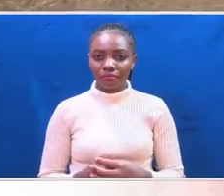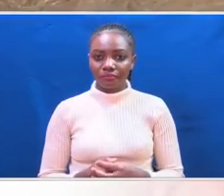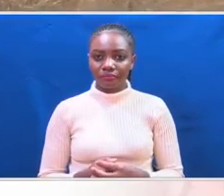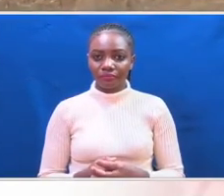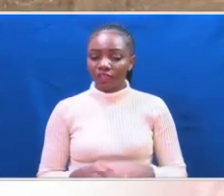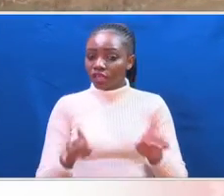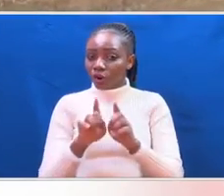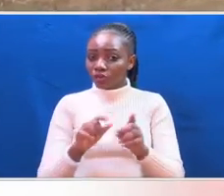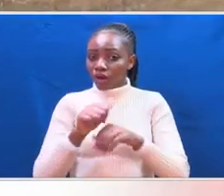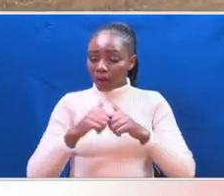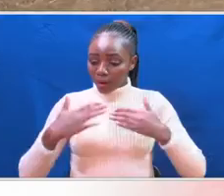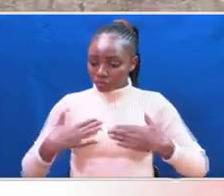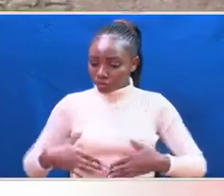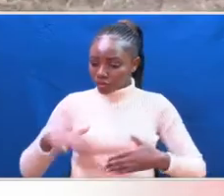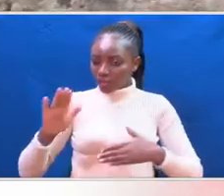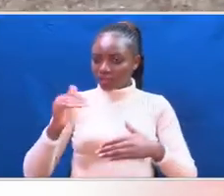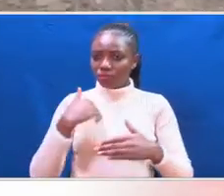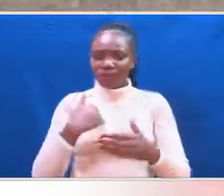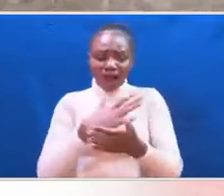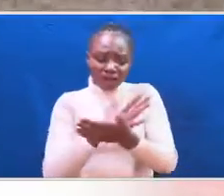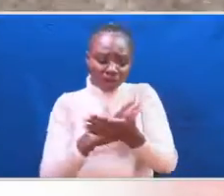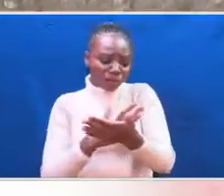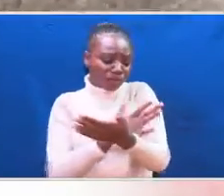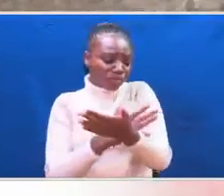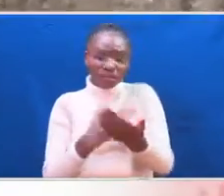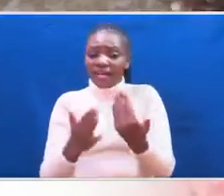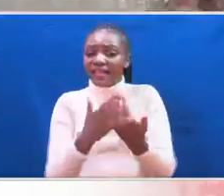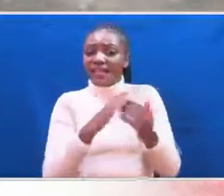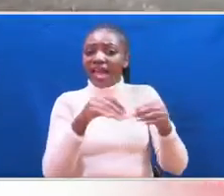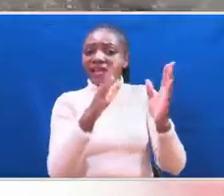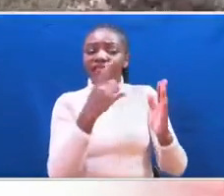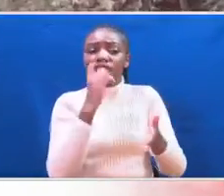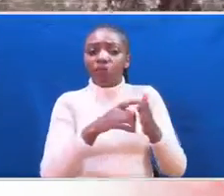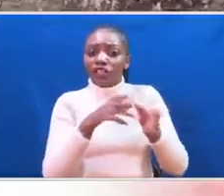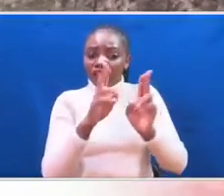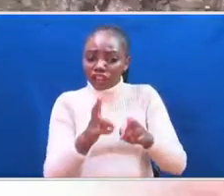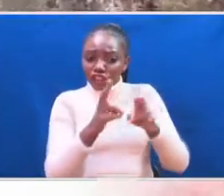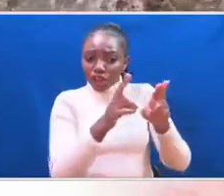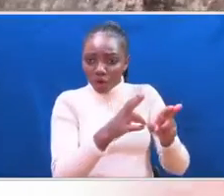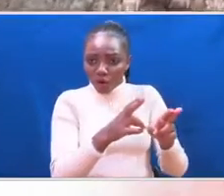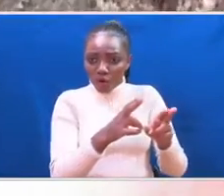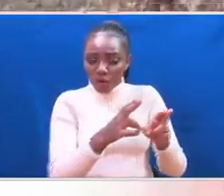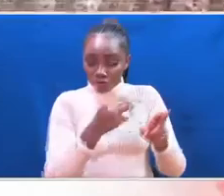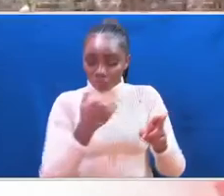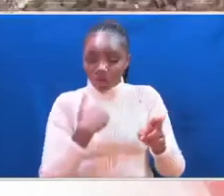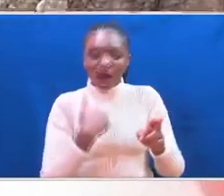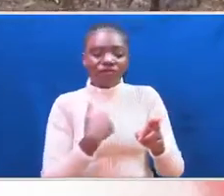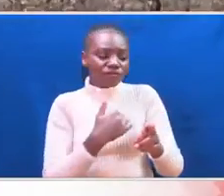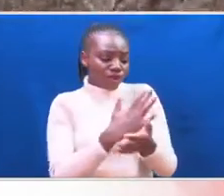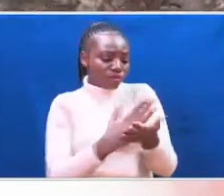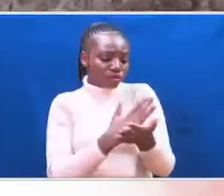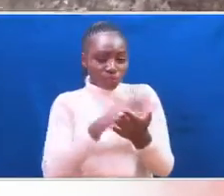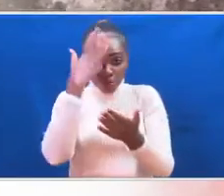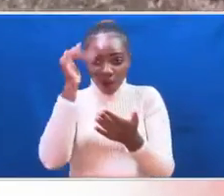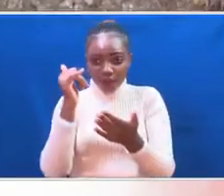Concerning his body of breezes and wounds, his caregiver says it is normal for rhinos to have wounds and breezes due to their nature